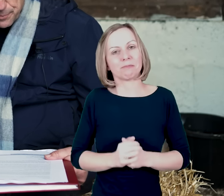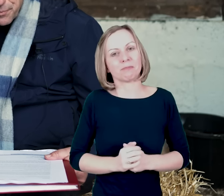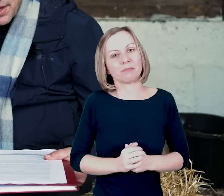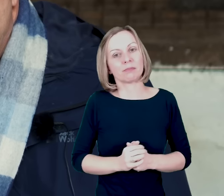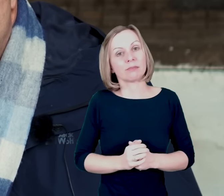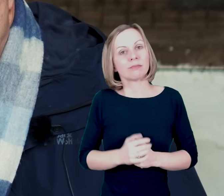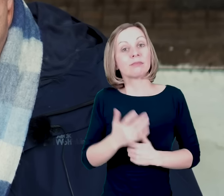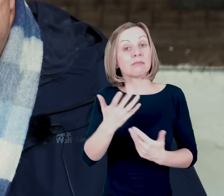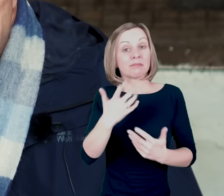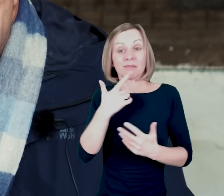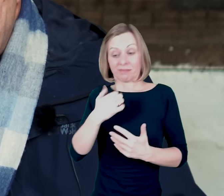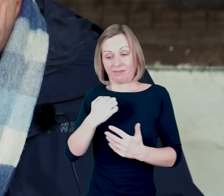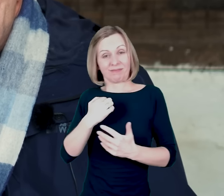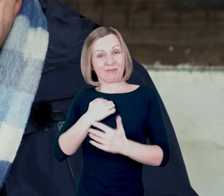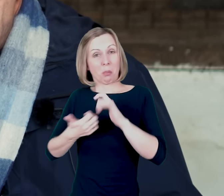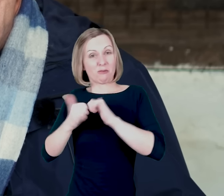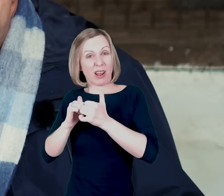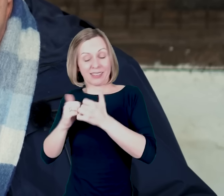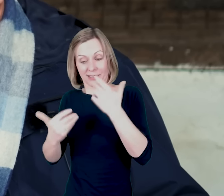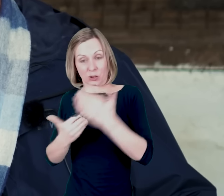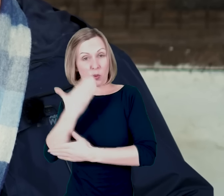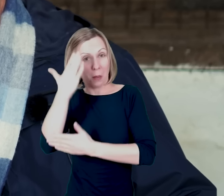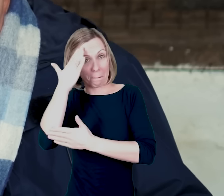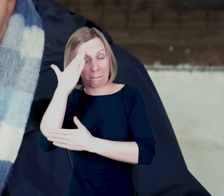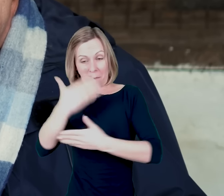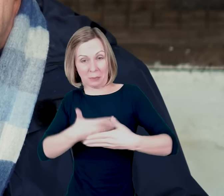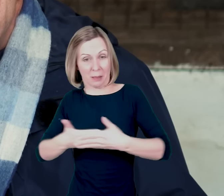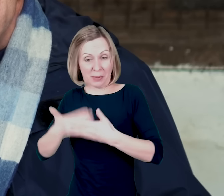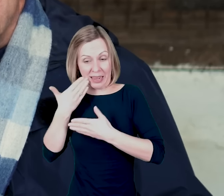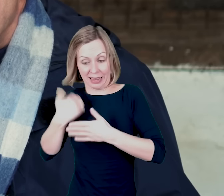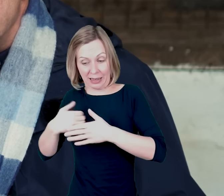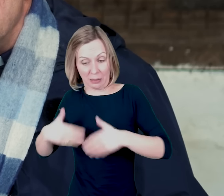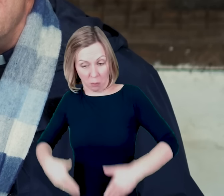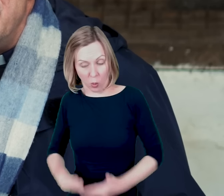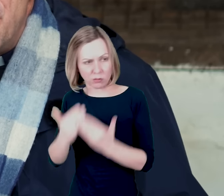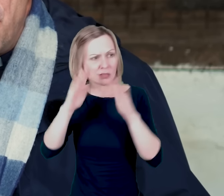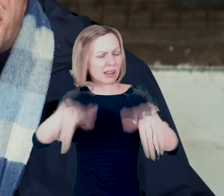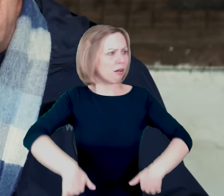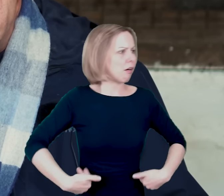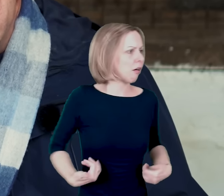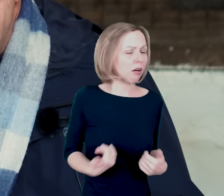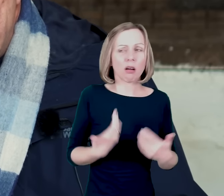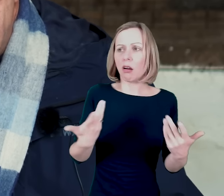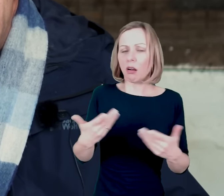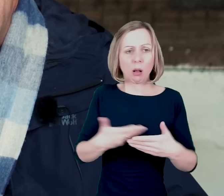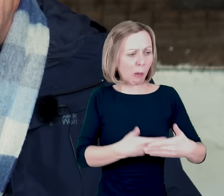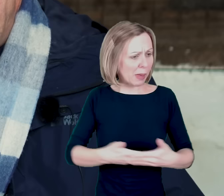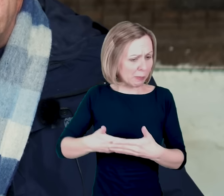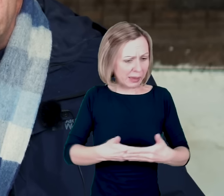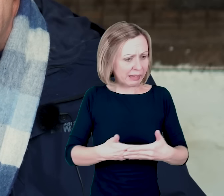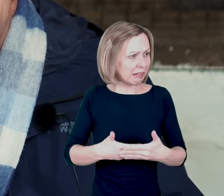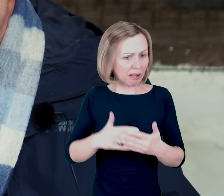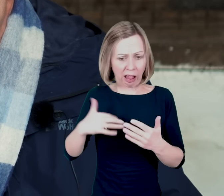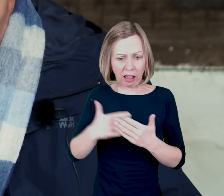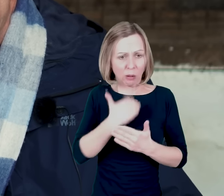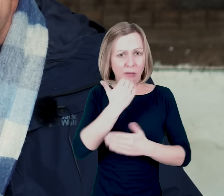experience. A friend of mine who's a new mother said to me a few days ago, you know what, ever since I've had that baby, I